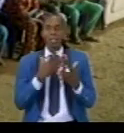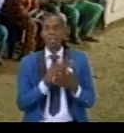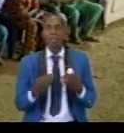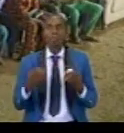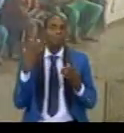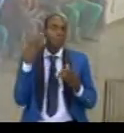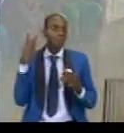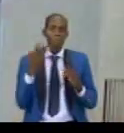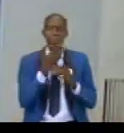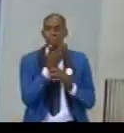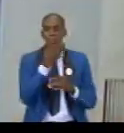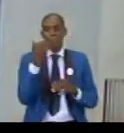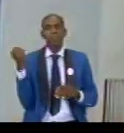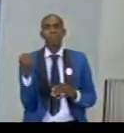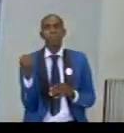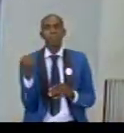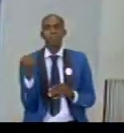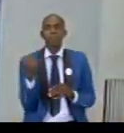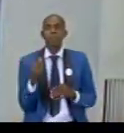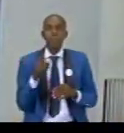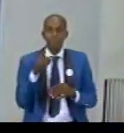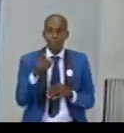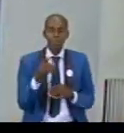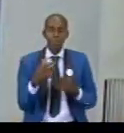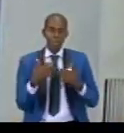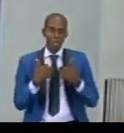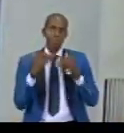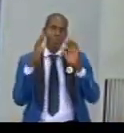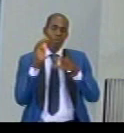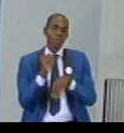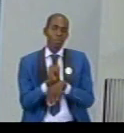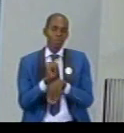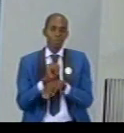healed of blind eyes, check up and